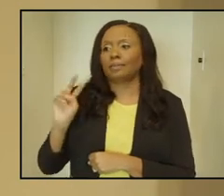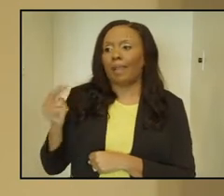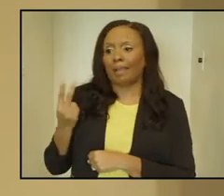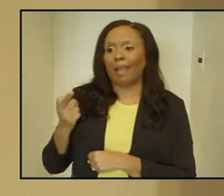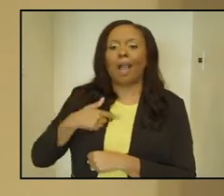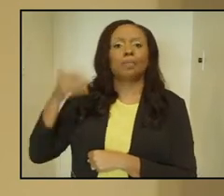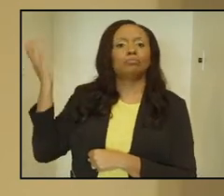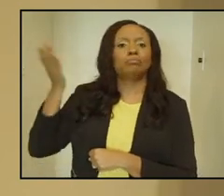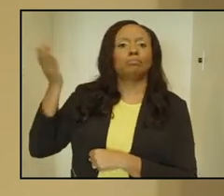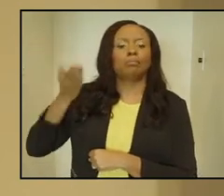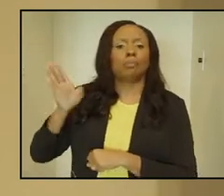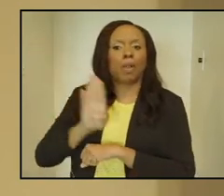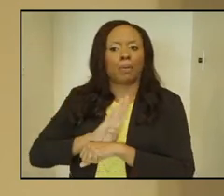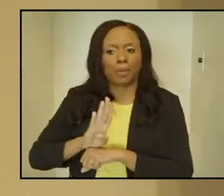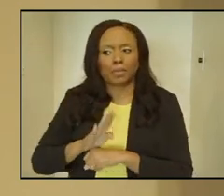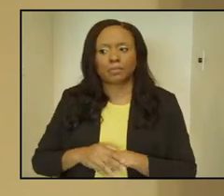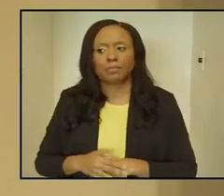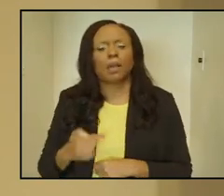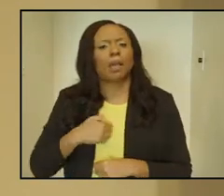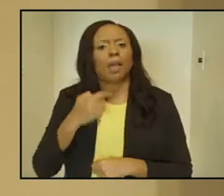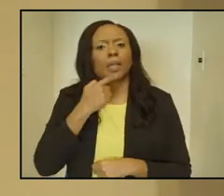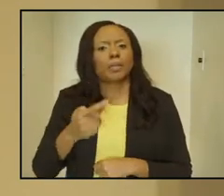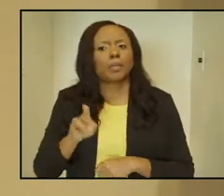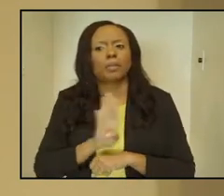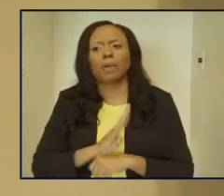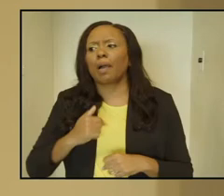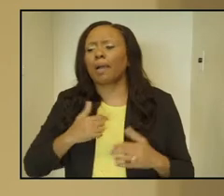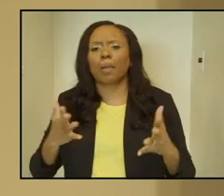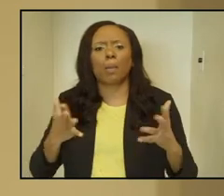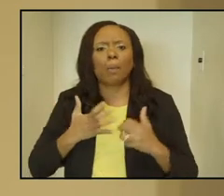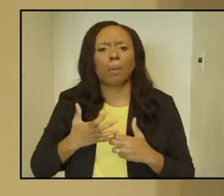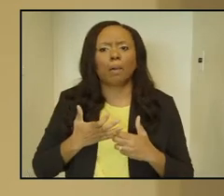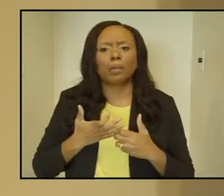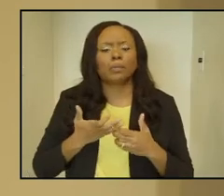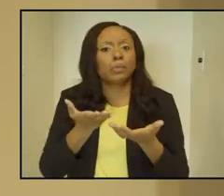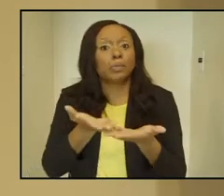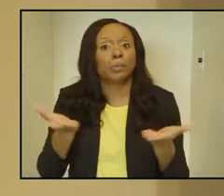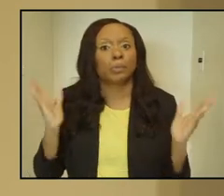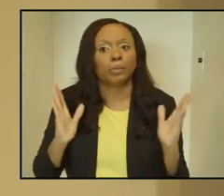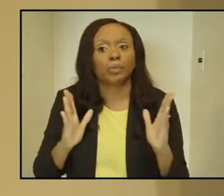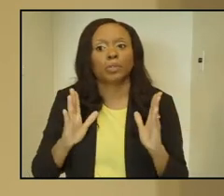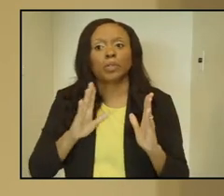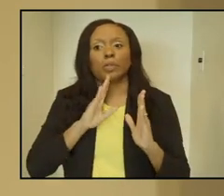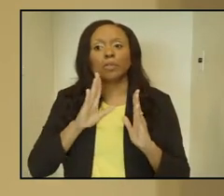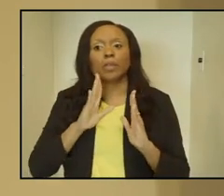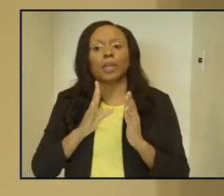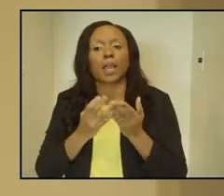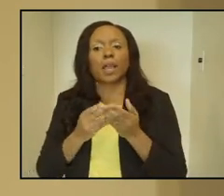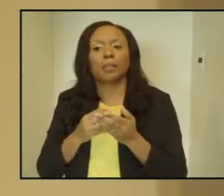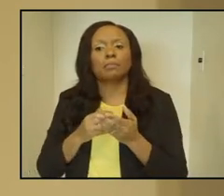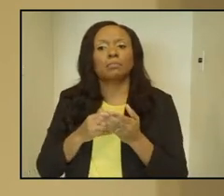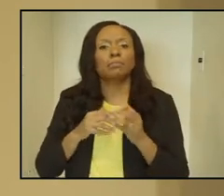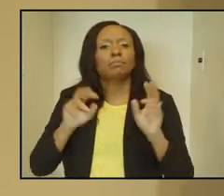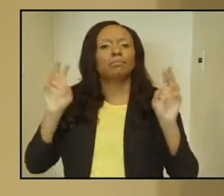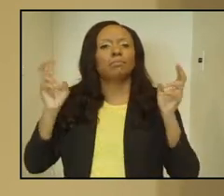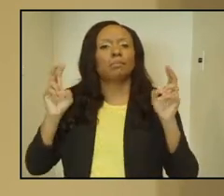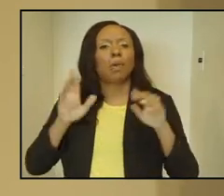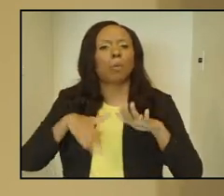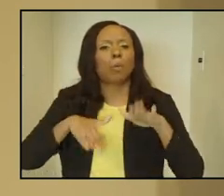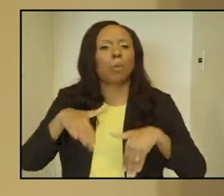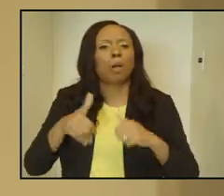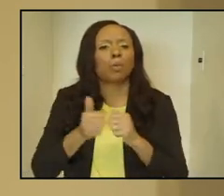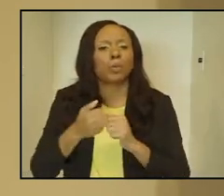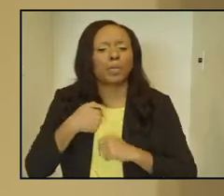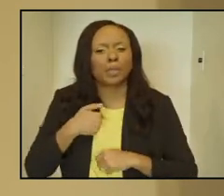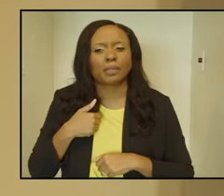I asked the country to walk on a journey with us to make this country world class. And I